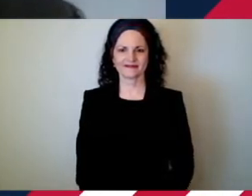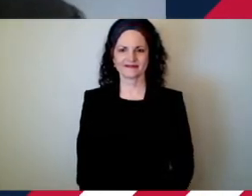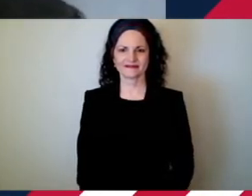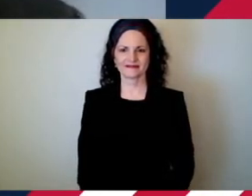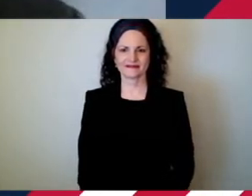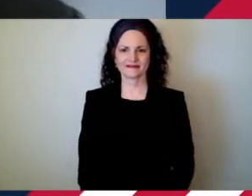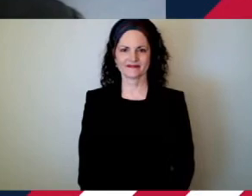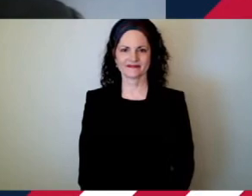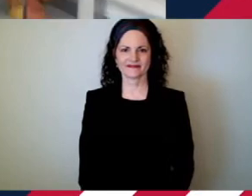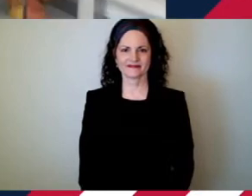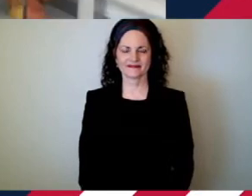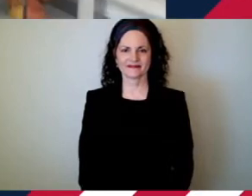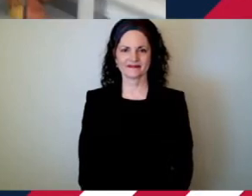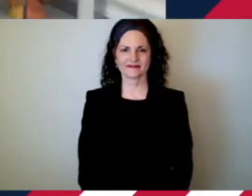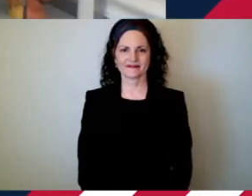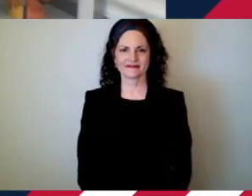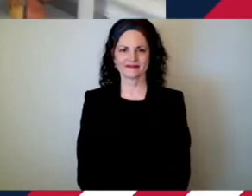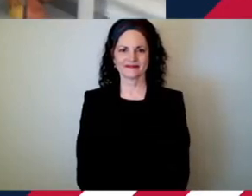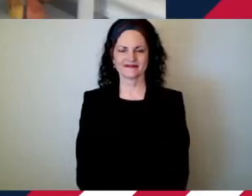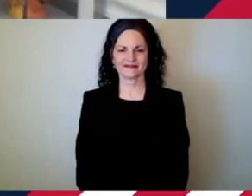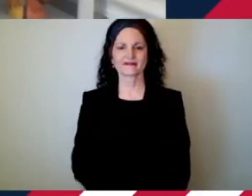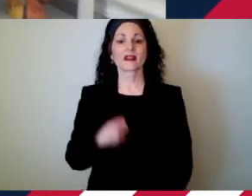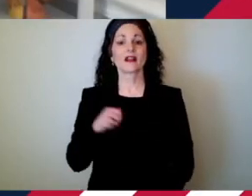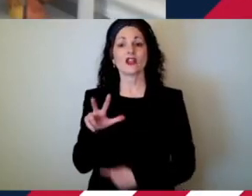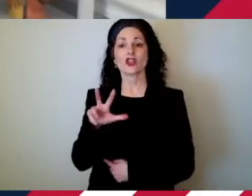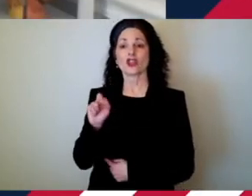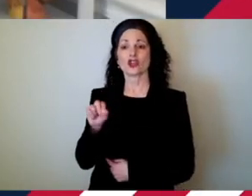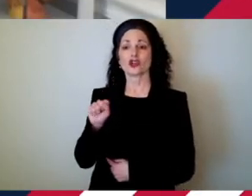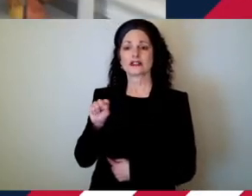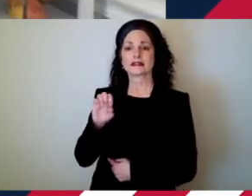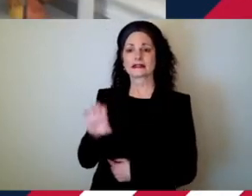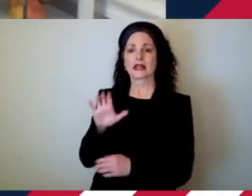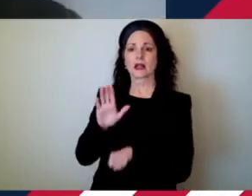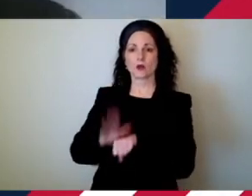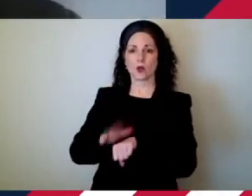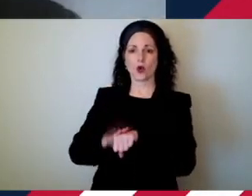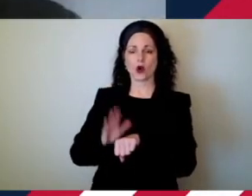I think we're at the 30-second warning for the vote.